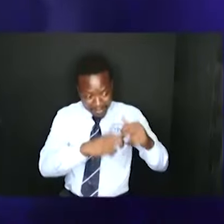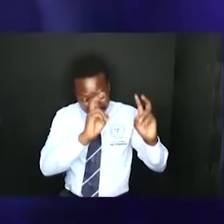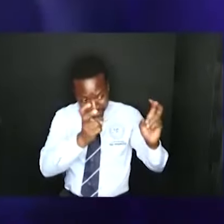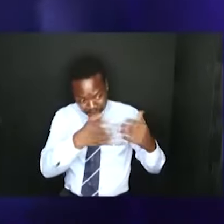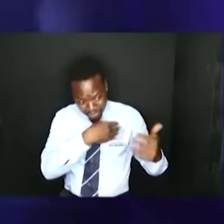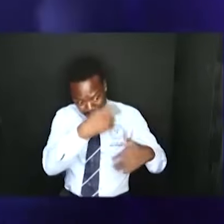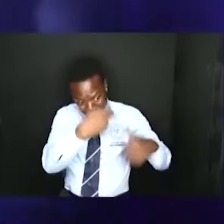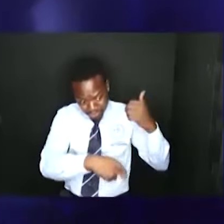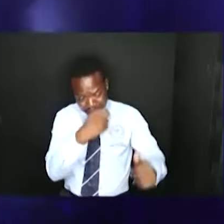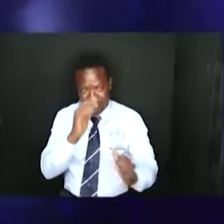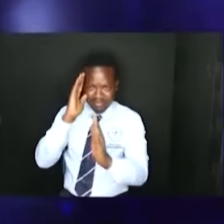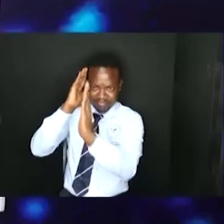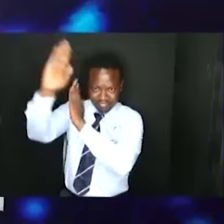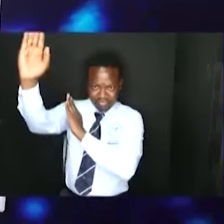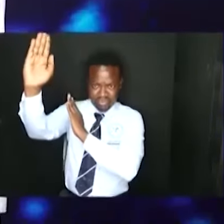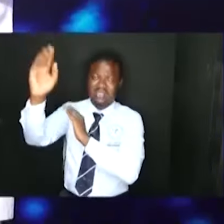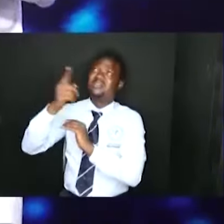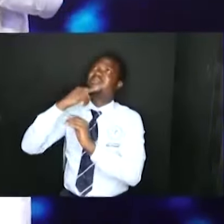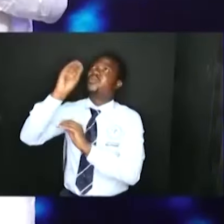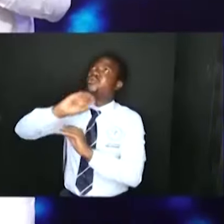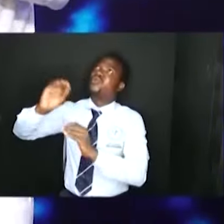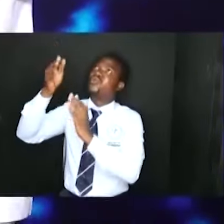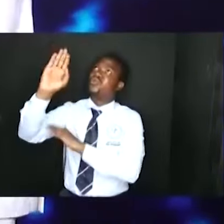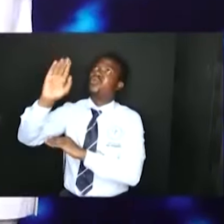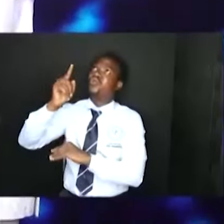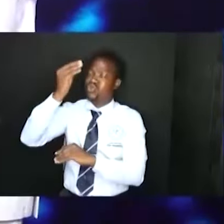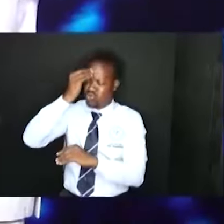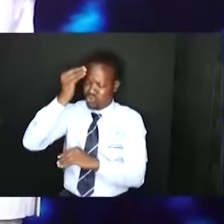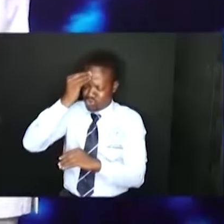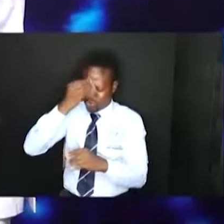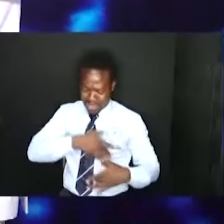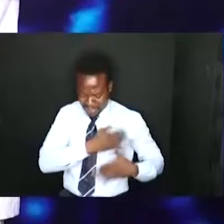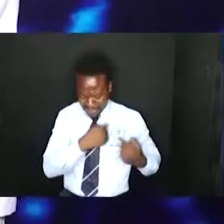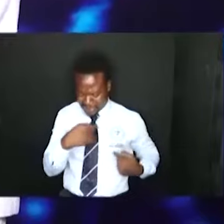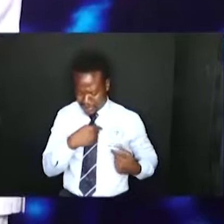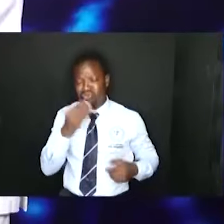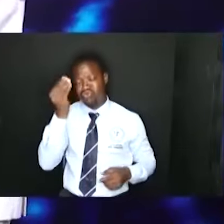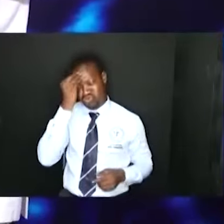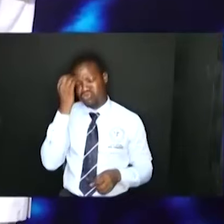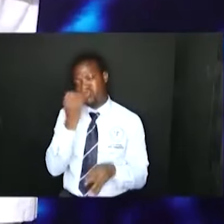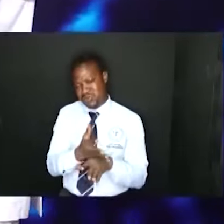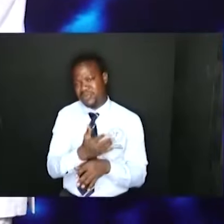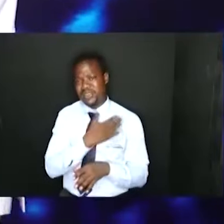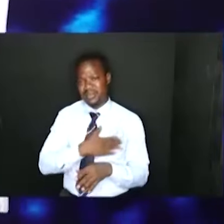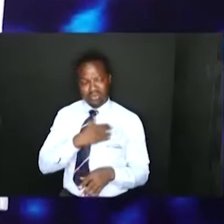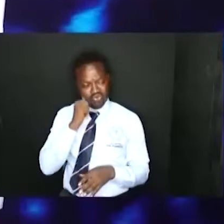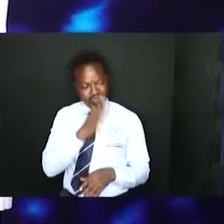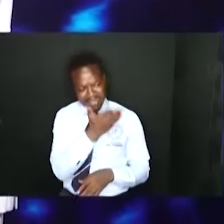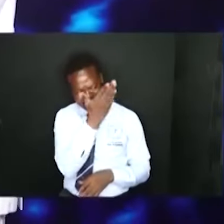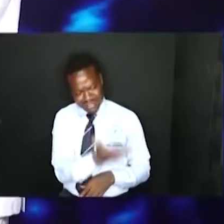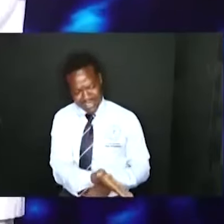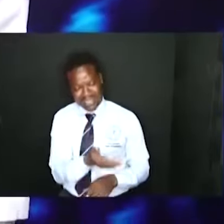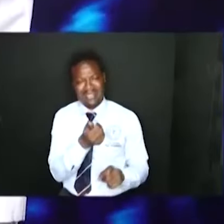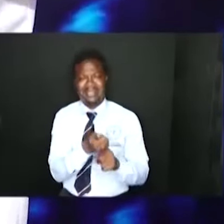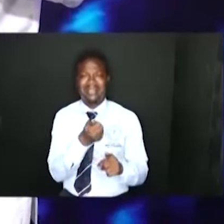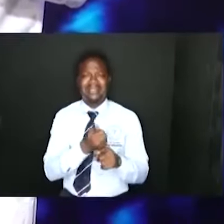oh God, you know the state of my heart. This woman is pestering